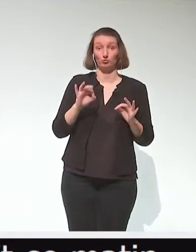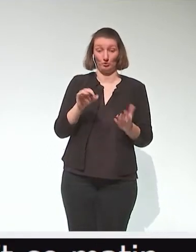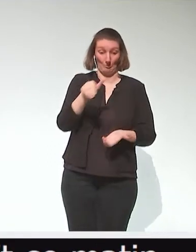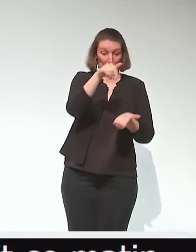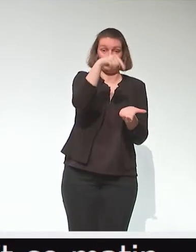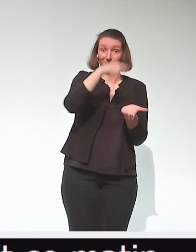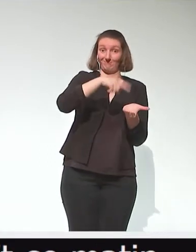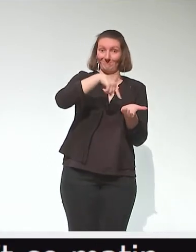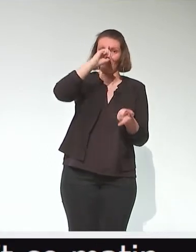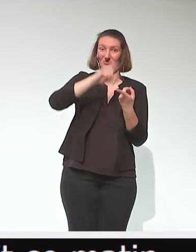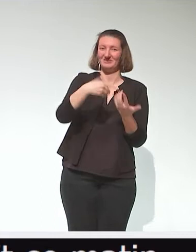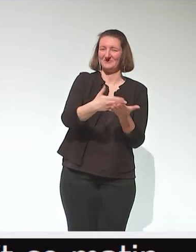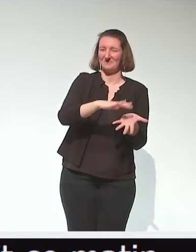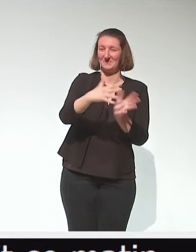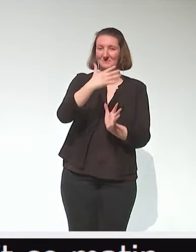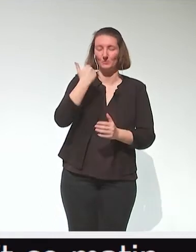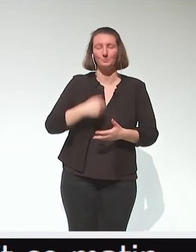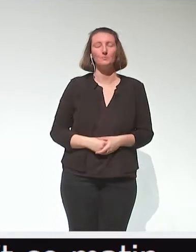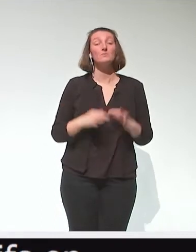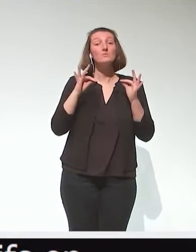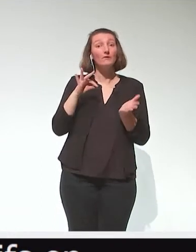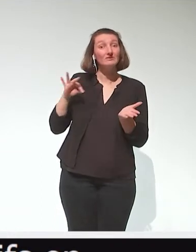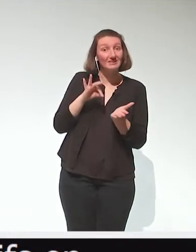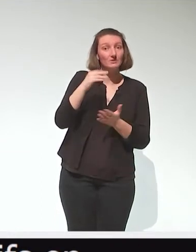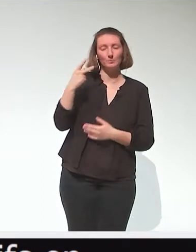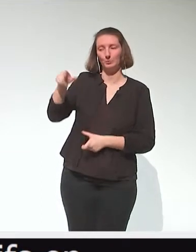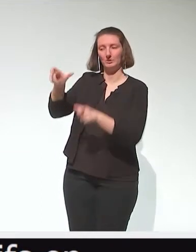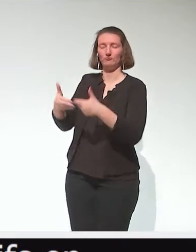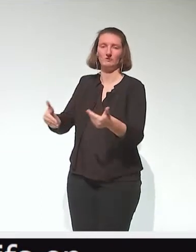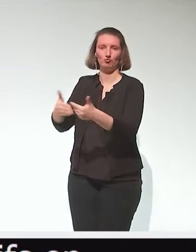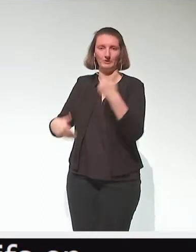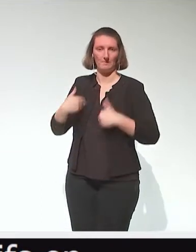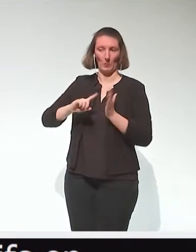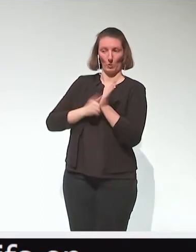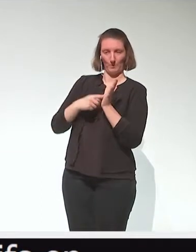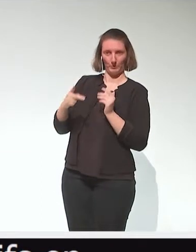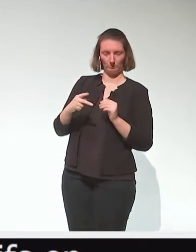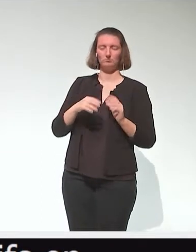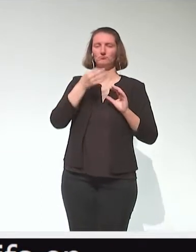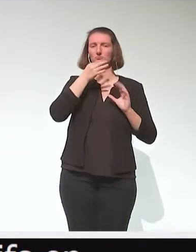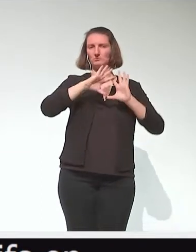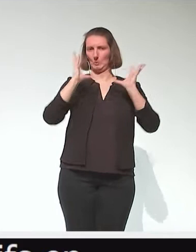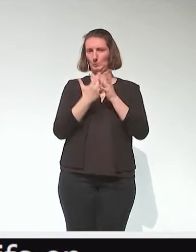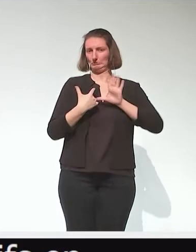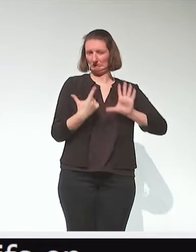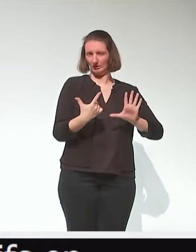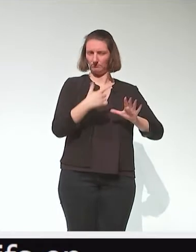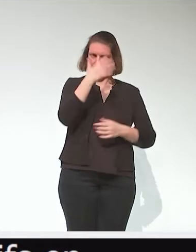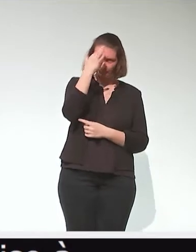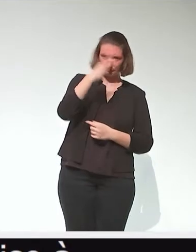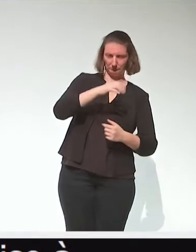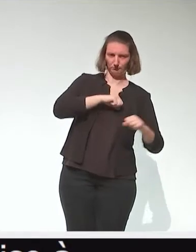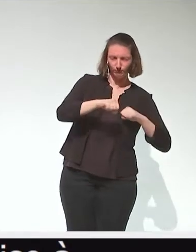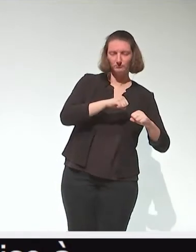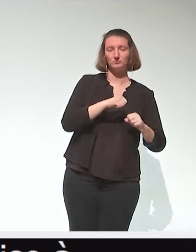of persons with disabilities, we speak about 7 flagships, 64 actions, 13 calls for the